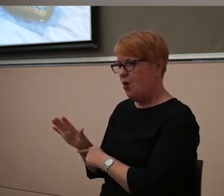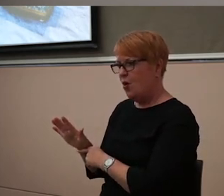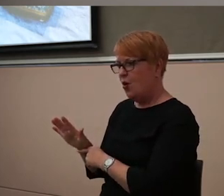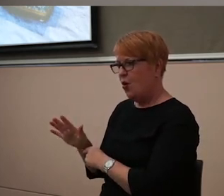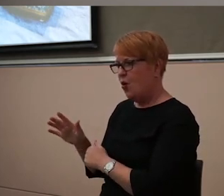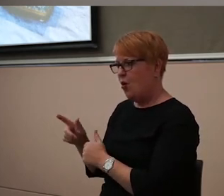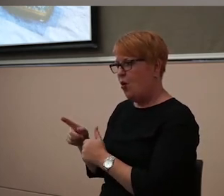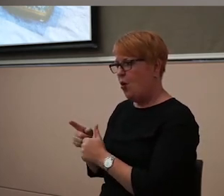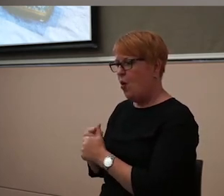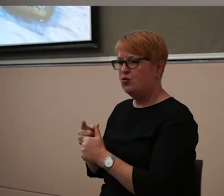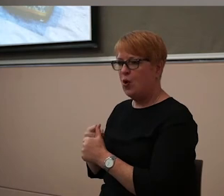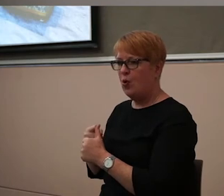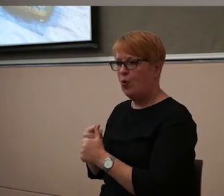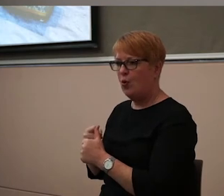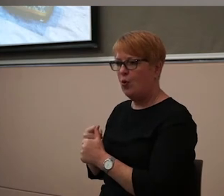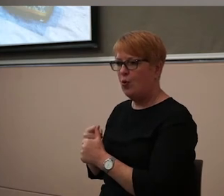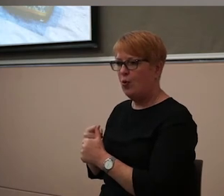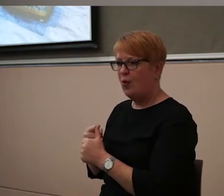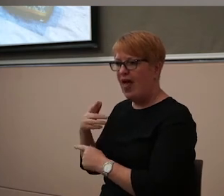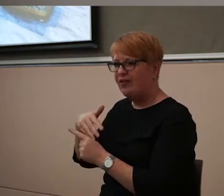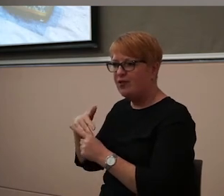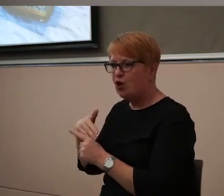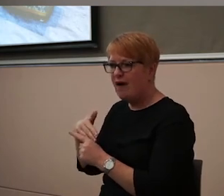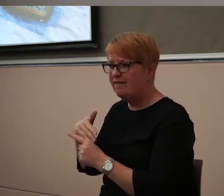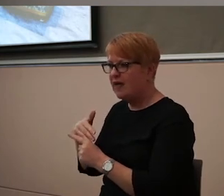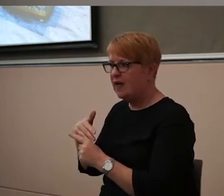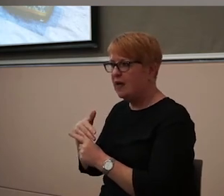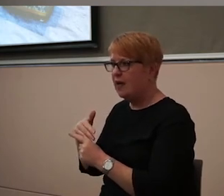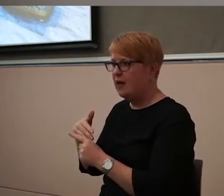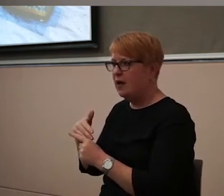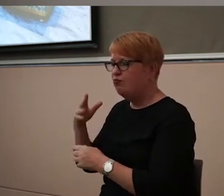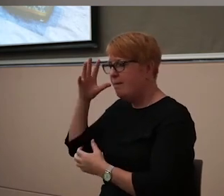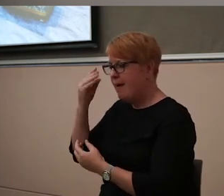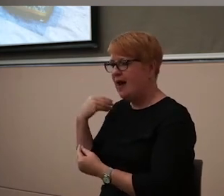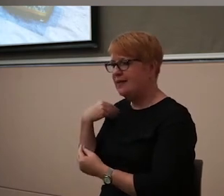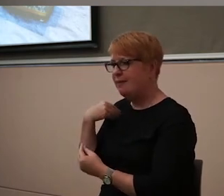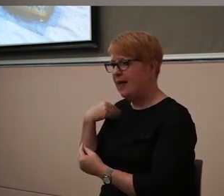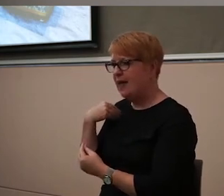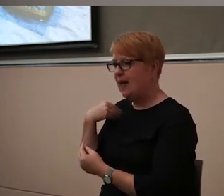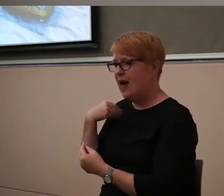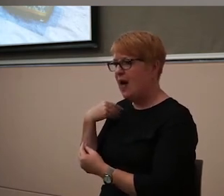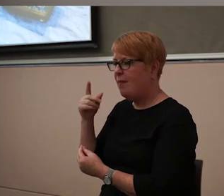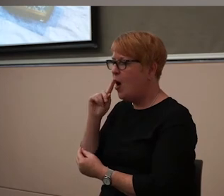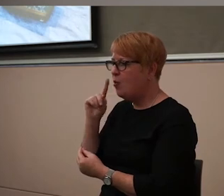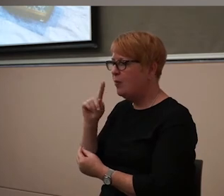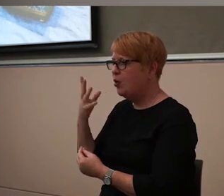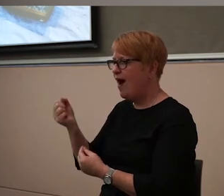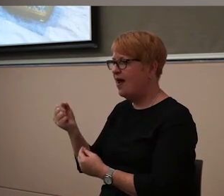the participants in the project will be curating the public events, as opposed to